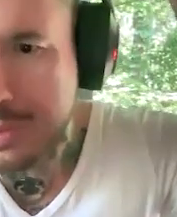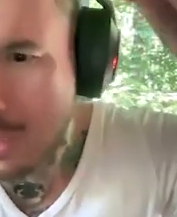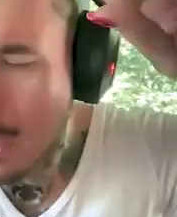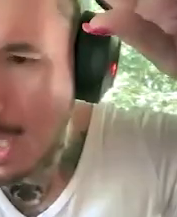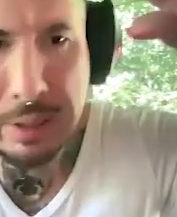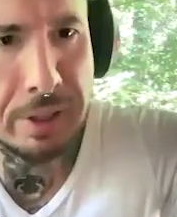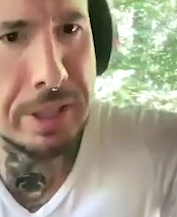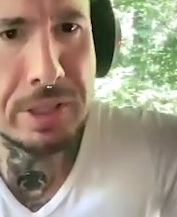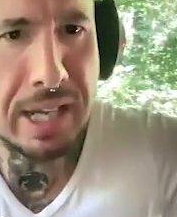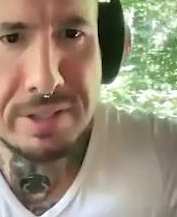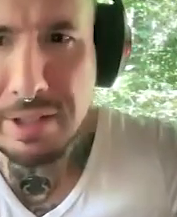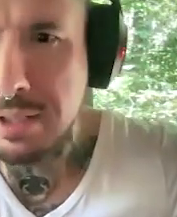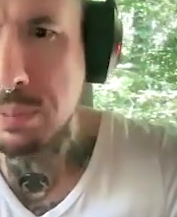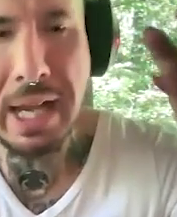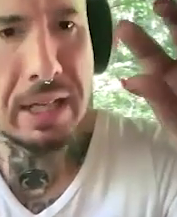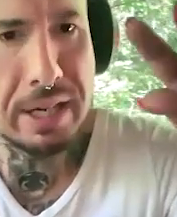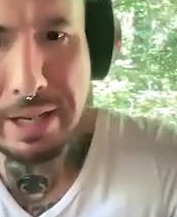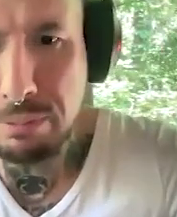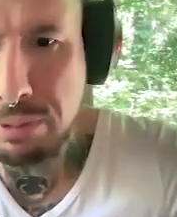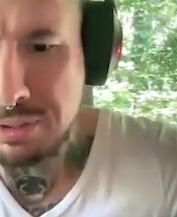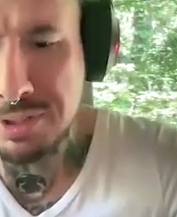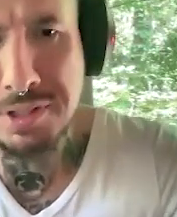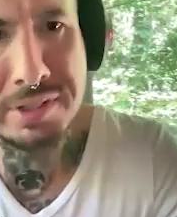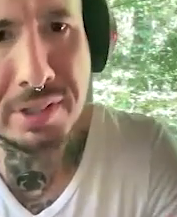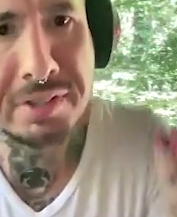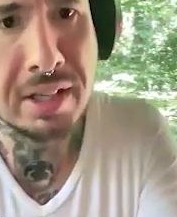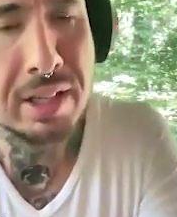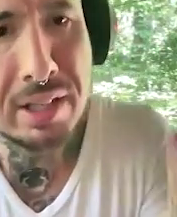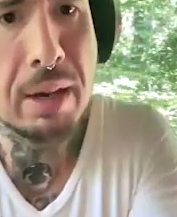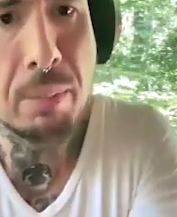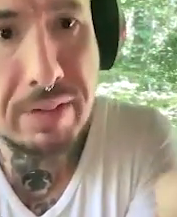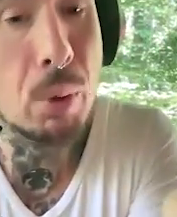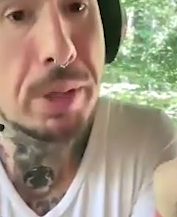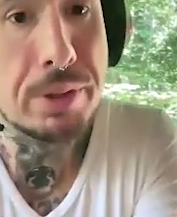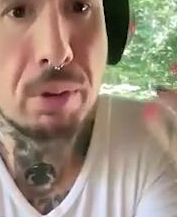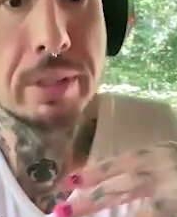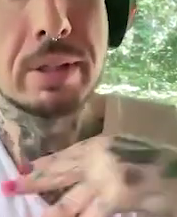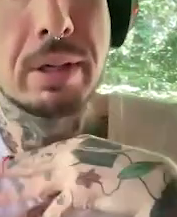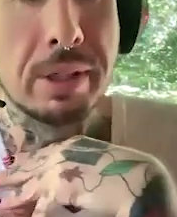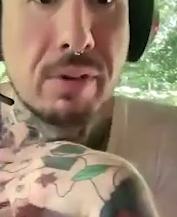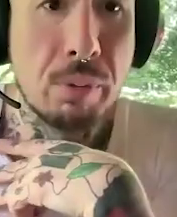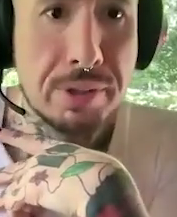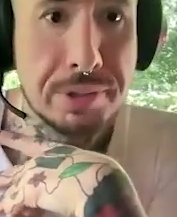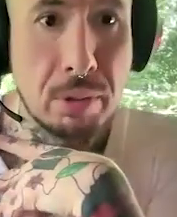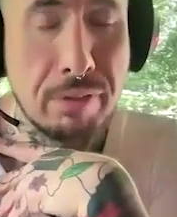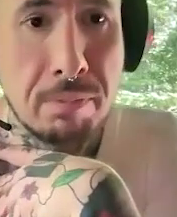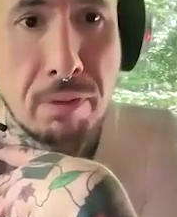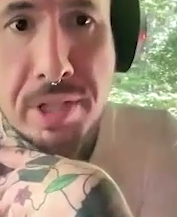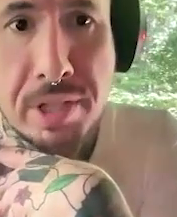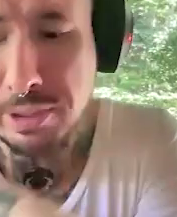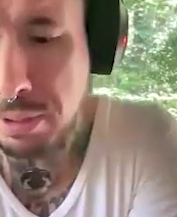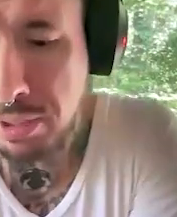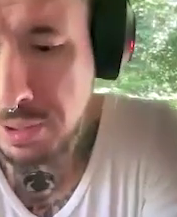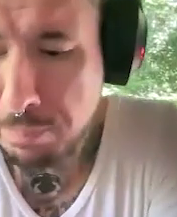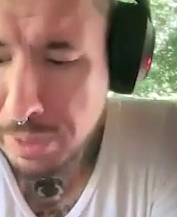had some of those clinician case studies. We had a lot of that research and statistics. I want to give you a real story. I want to give you a real story